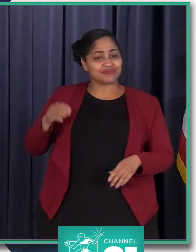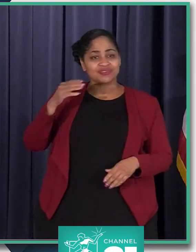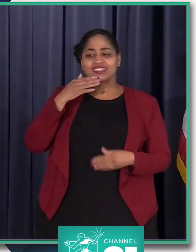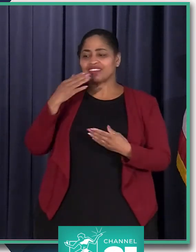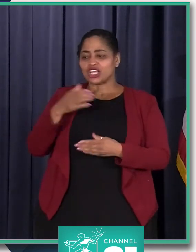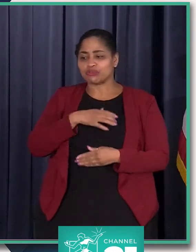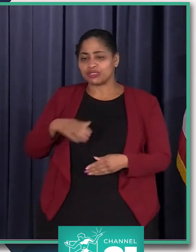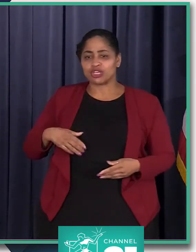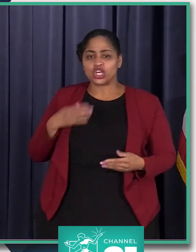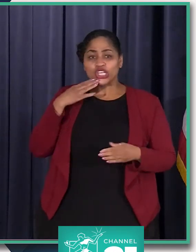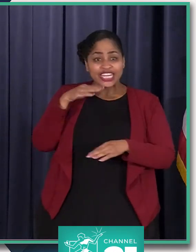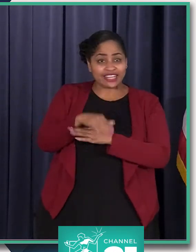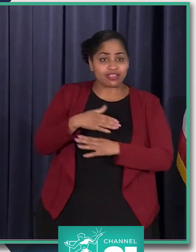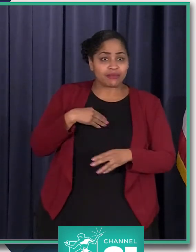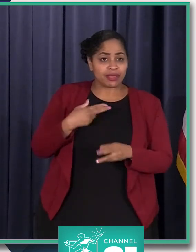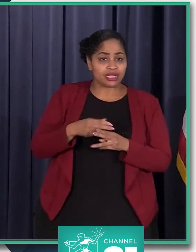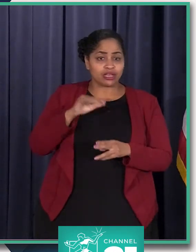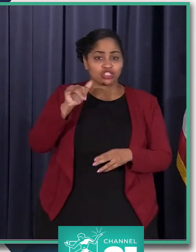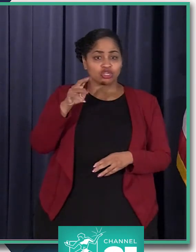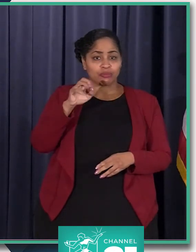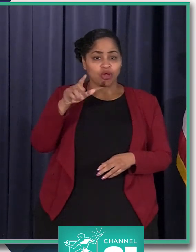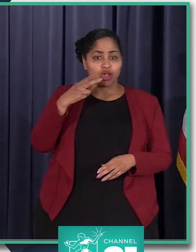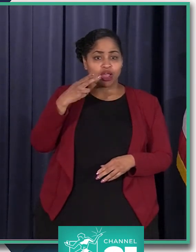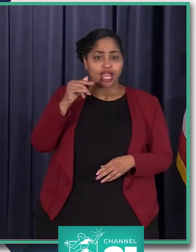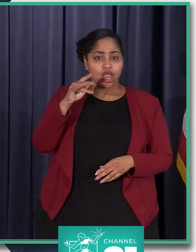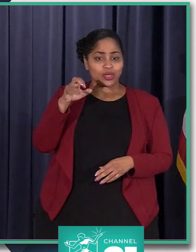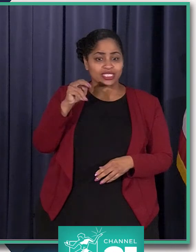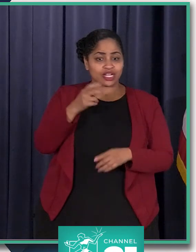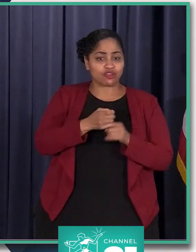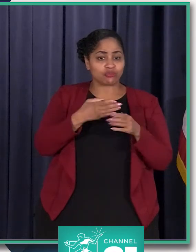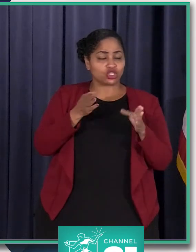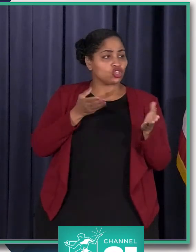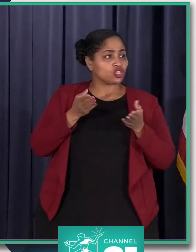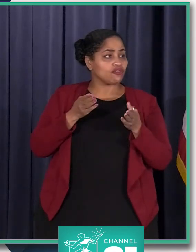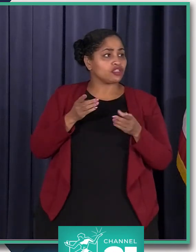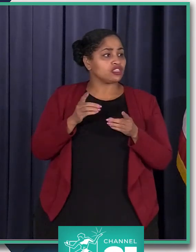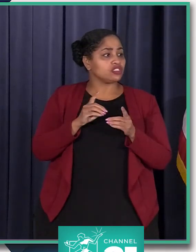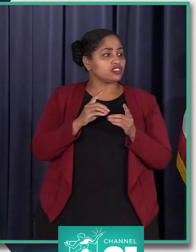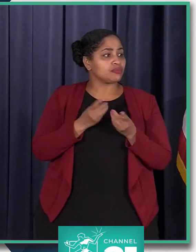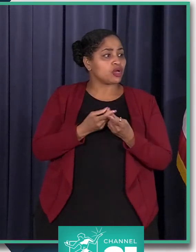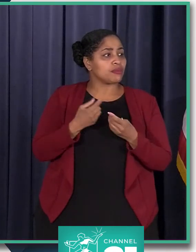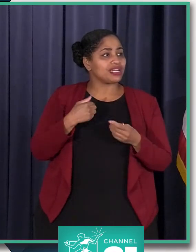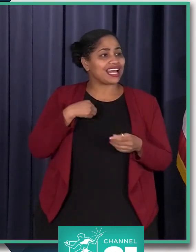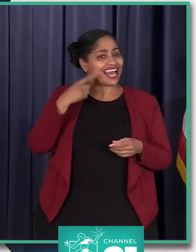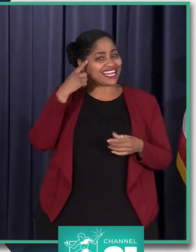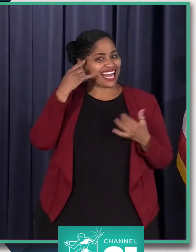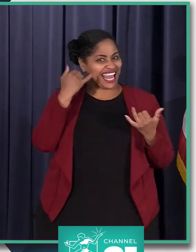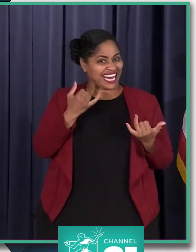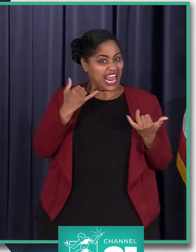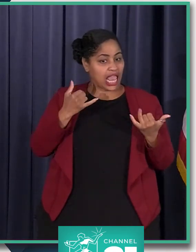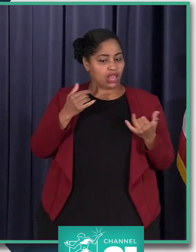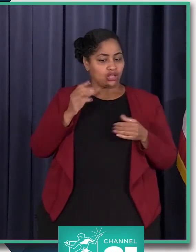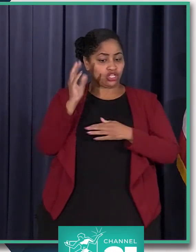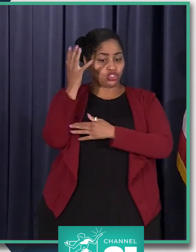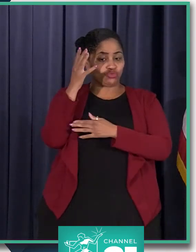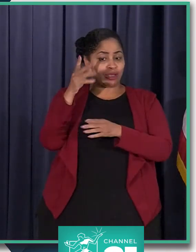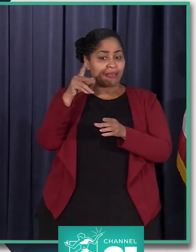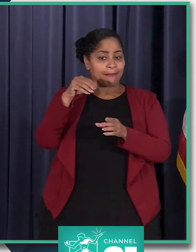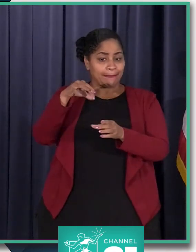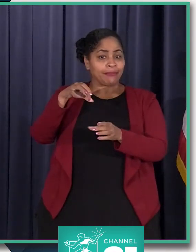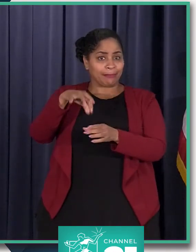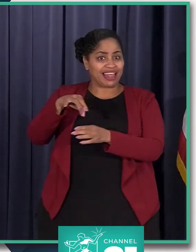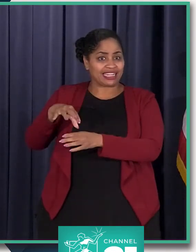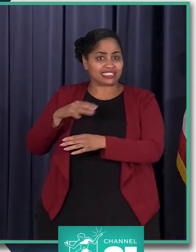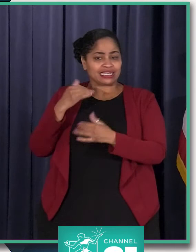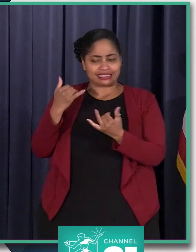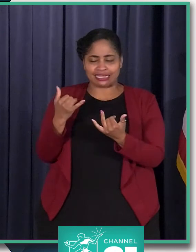Thank you, Mr. Mayor. Good evening. My name is Jamal Harrison from the General Services Department. I believe we've hit our quota for our tree planting this year, but I can definitely come